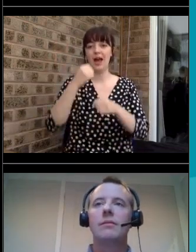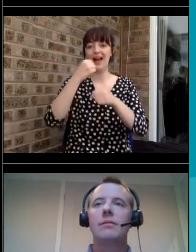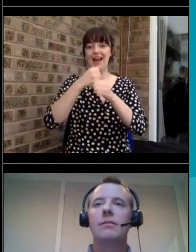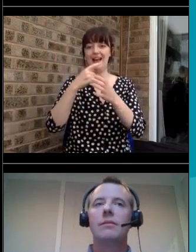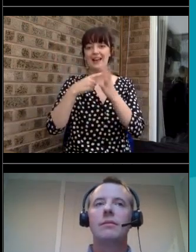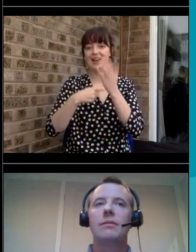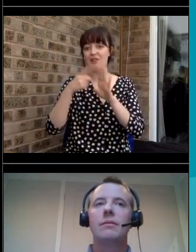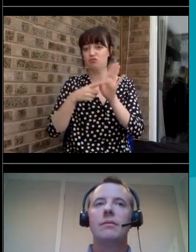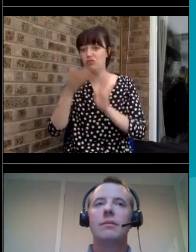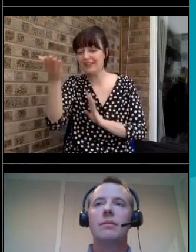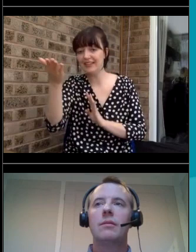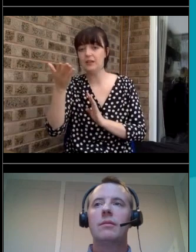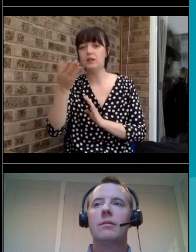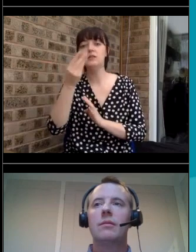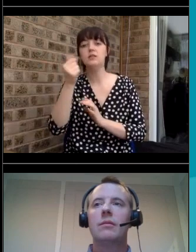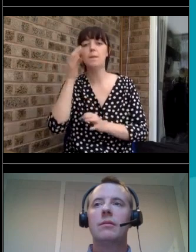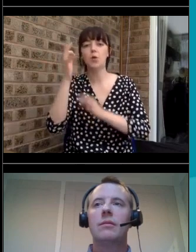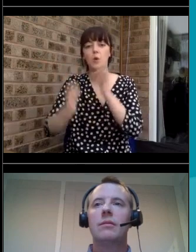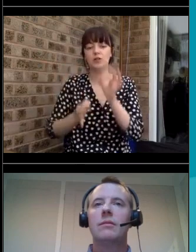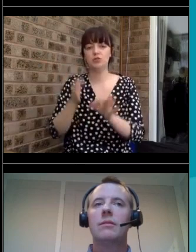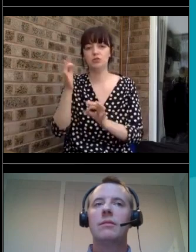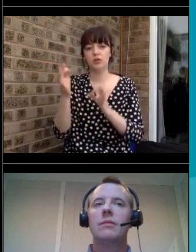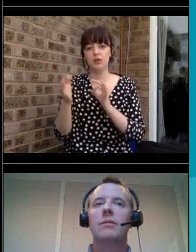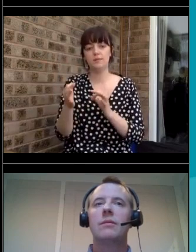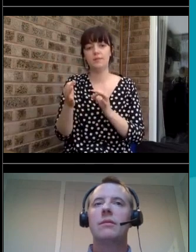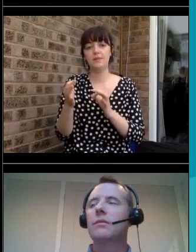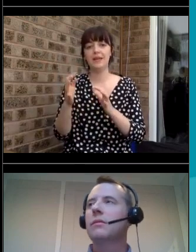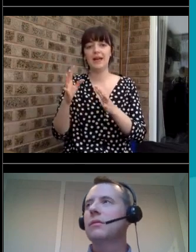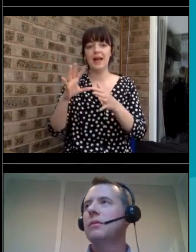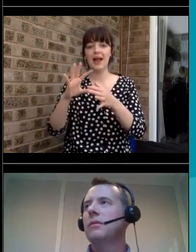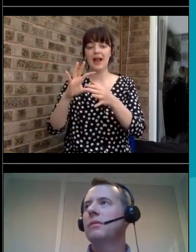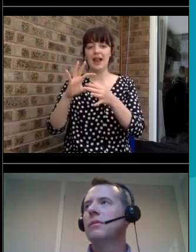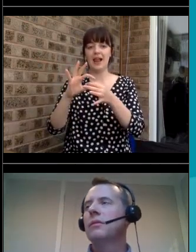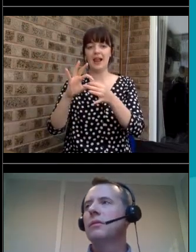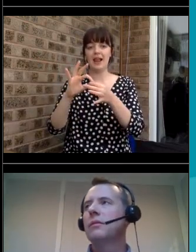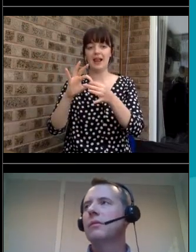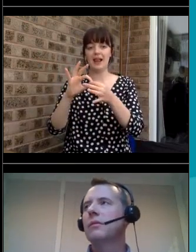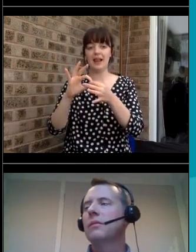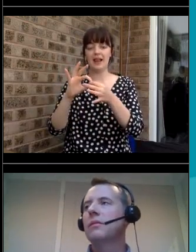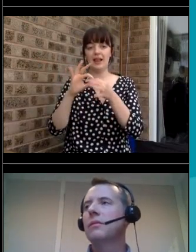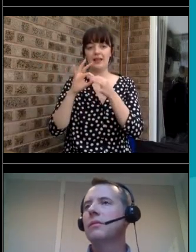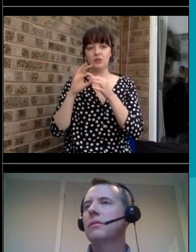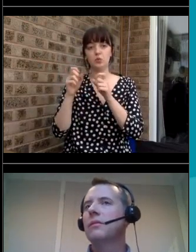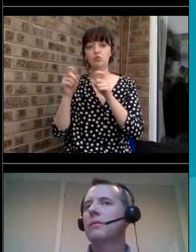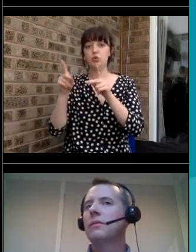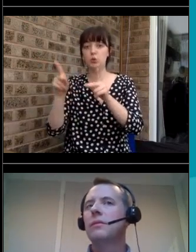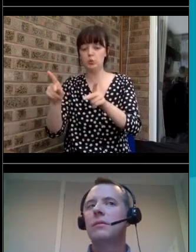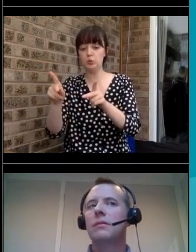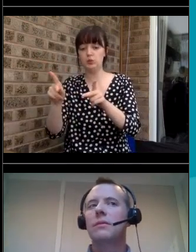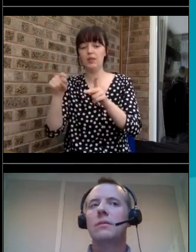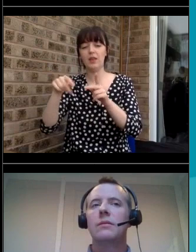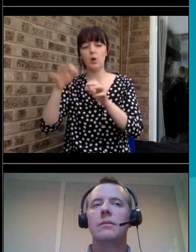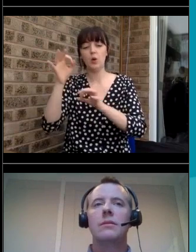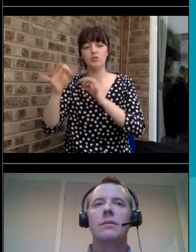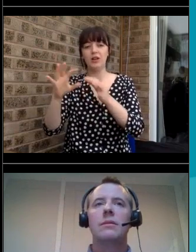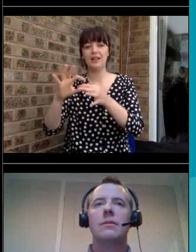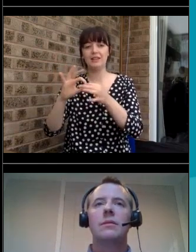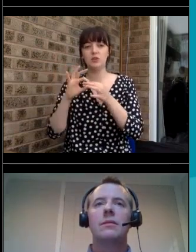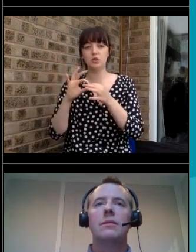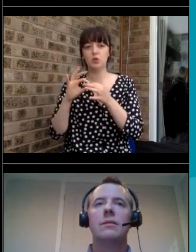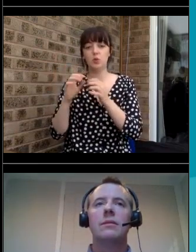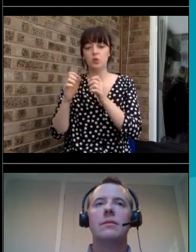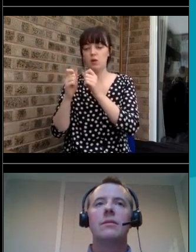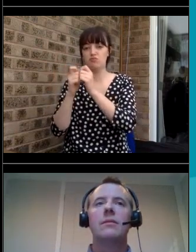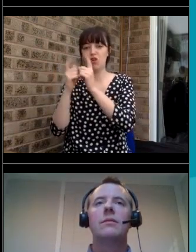couple of questions about the route come in, which are fairly similar, and they're questions about the proximity to